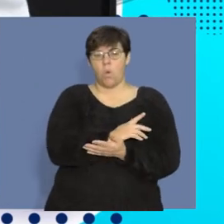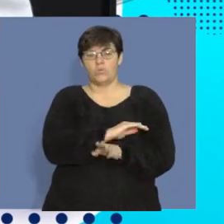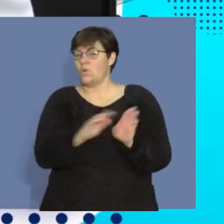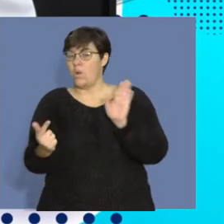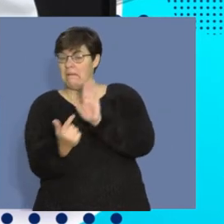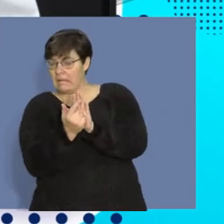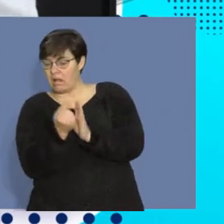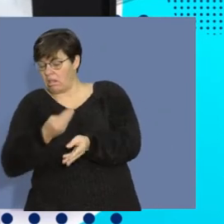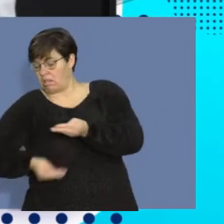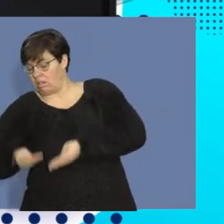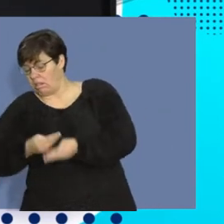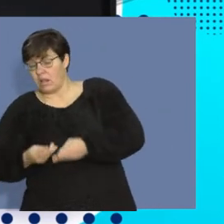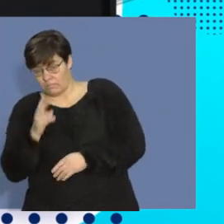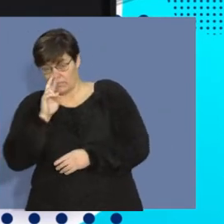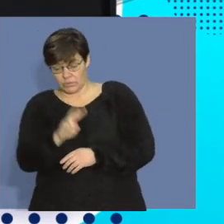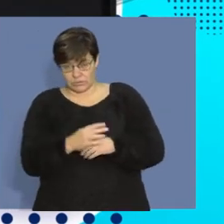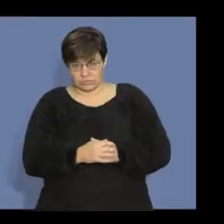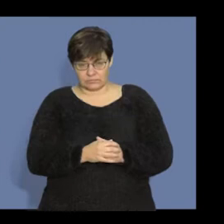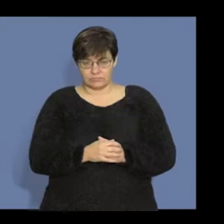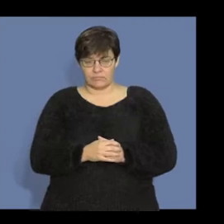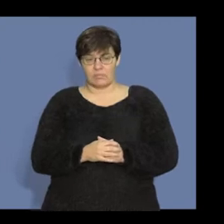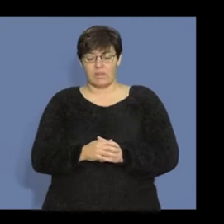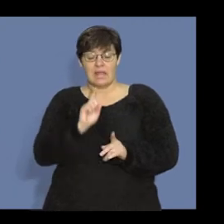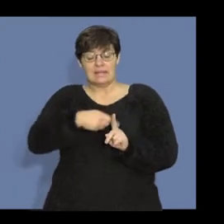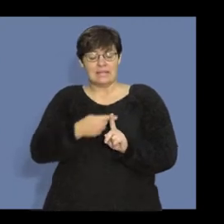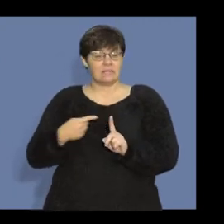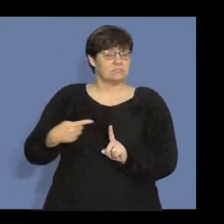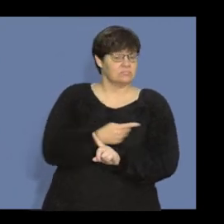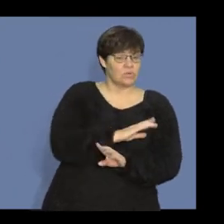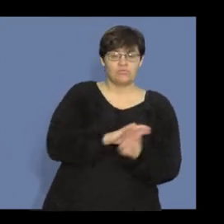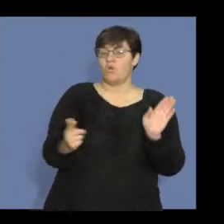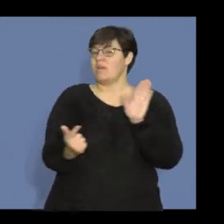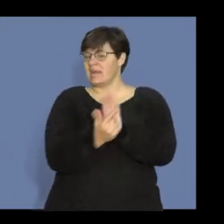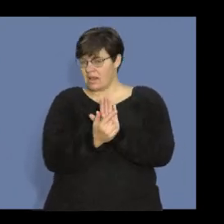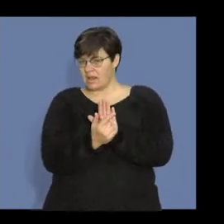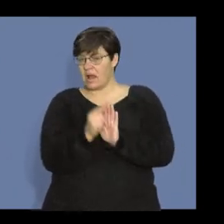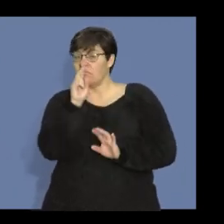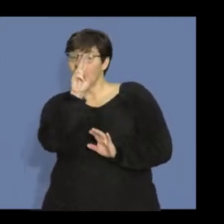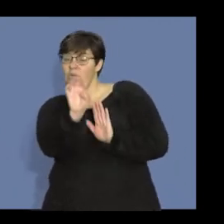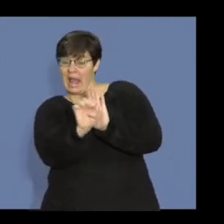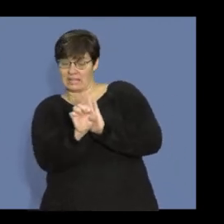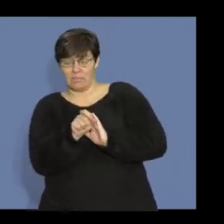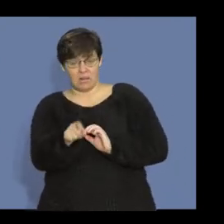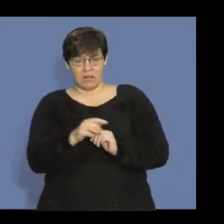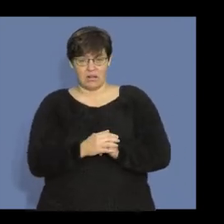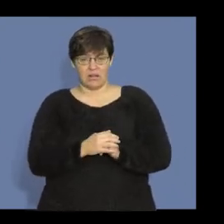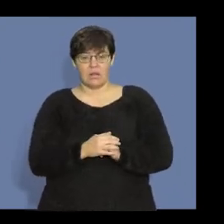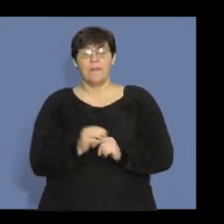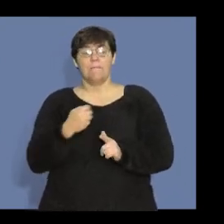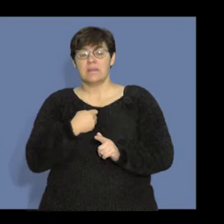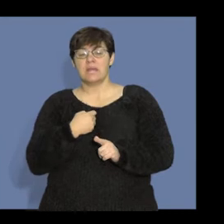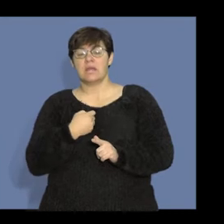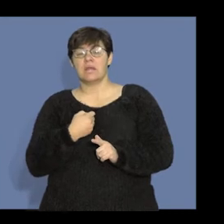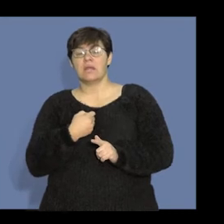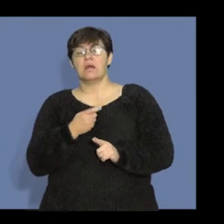illegal transactions. For example, tax evasion, we've said, is illegal. Look at this example here. Charging